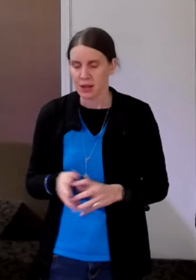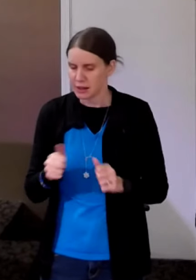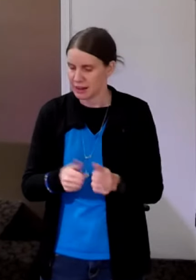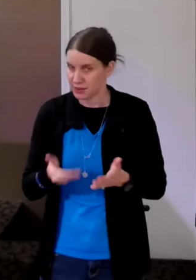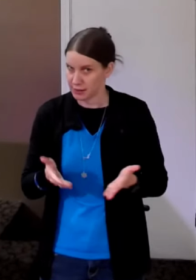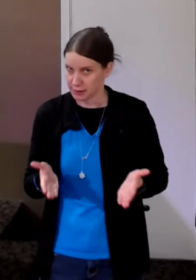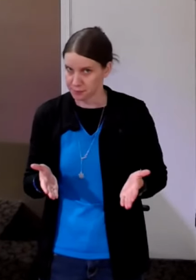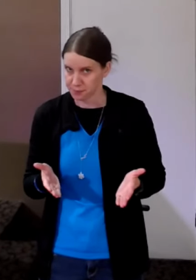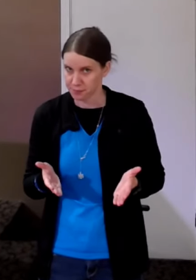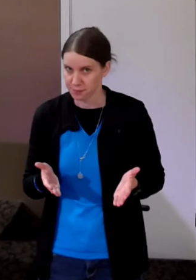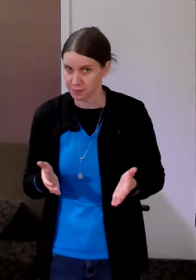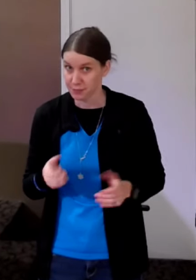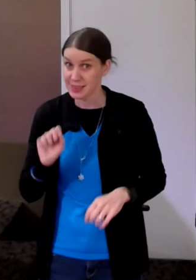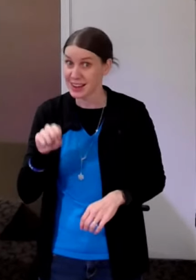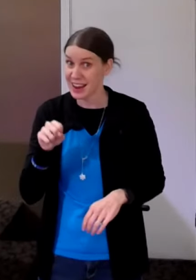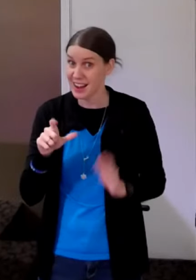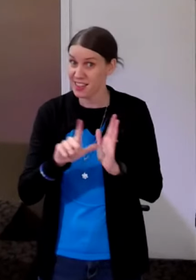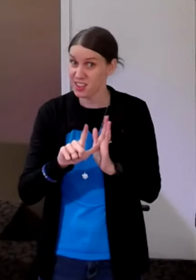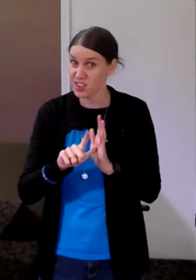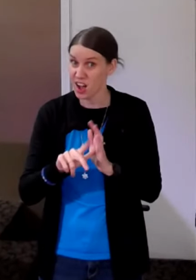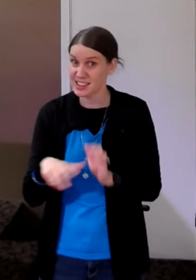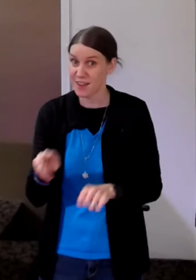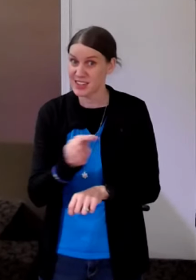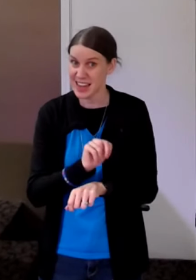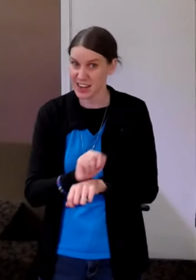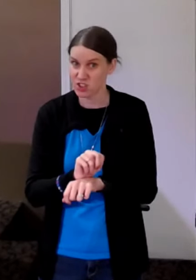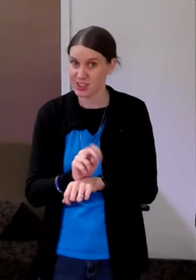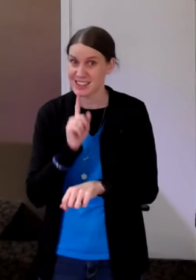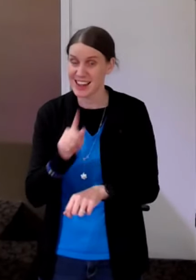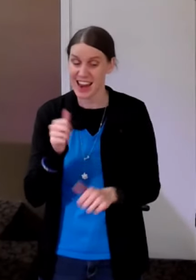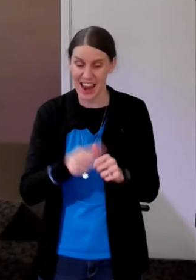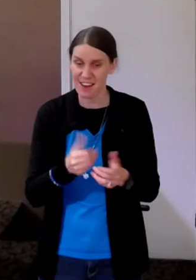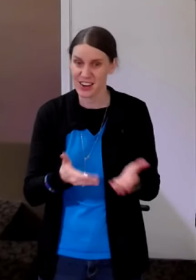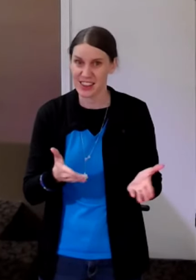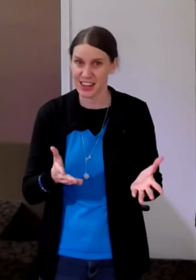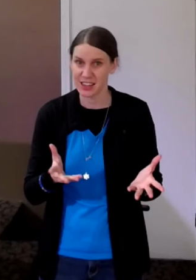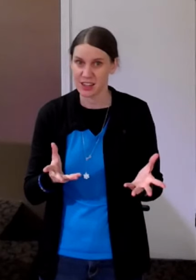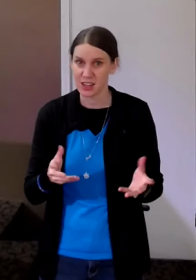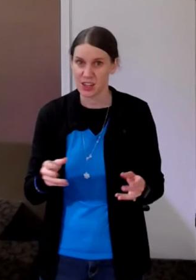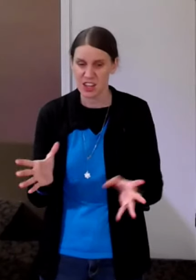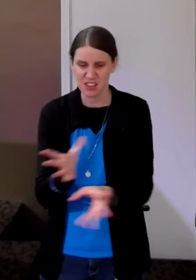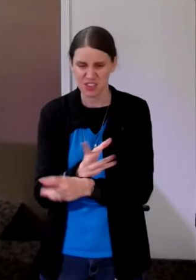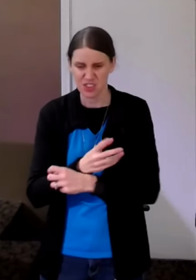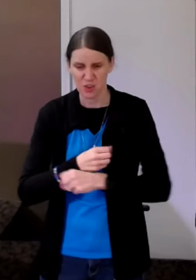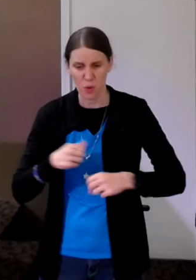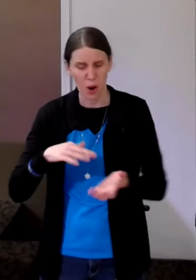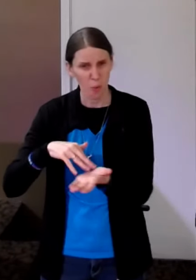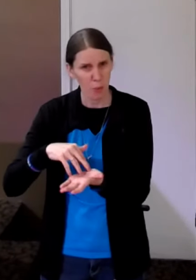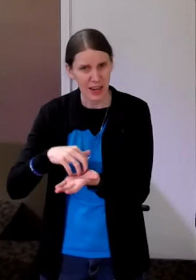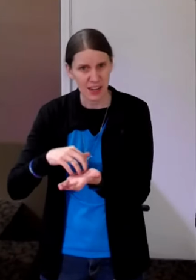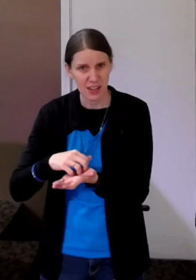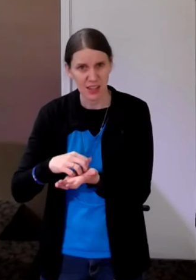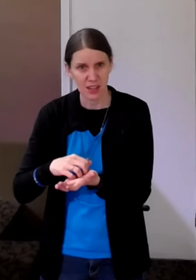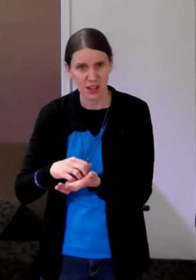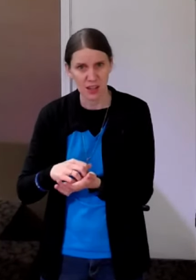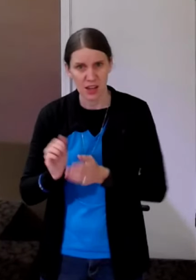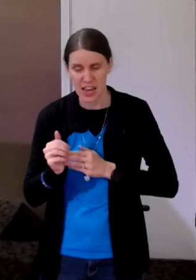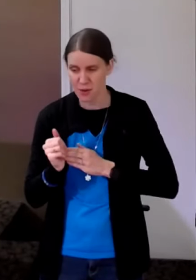Everything, even the laws of nature, say that everything is decaying. Everything is going